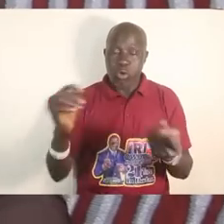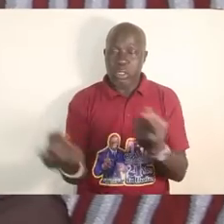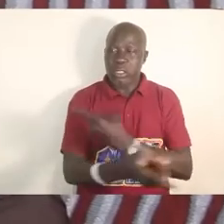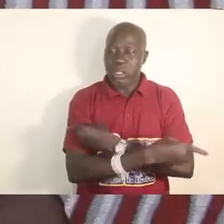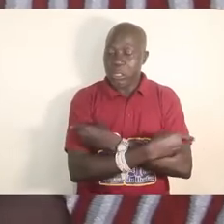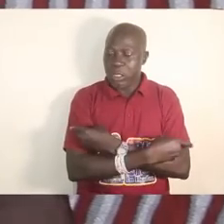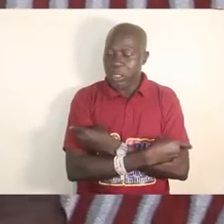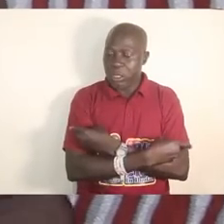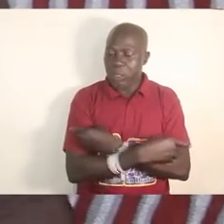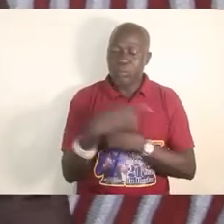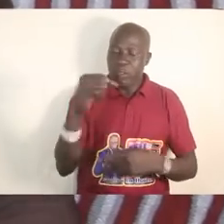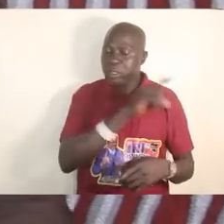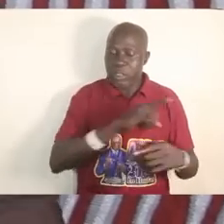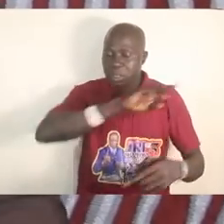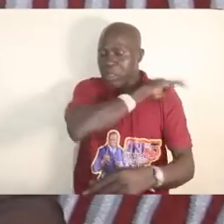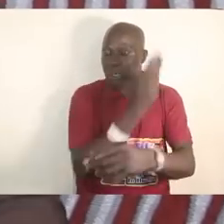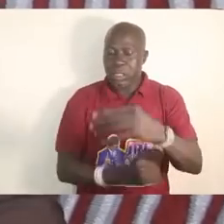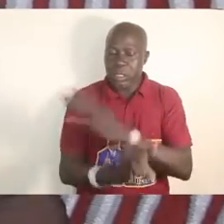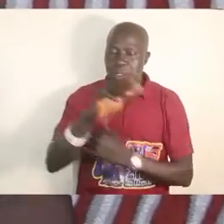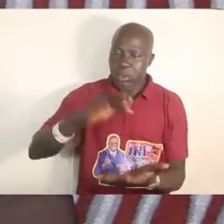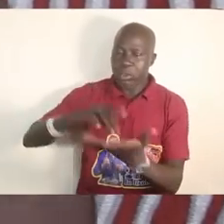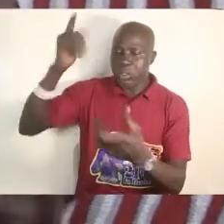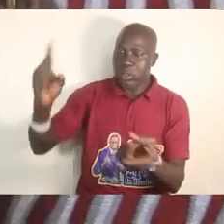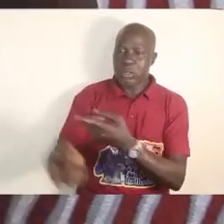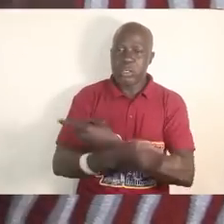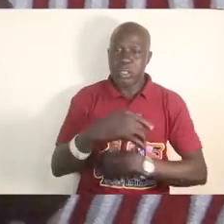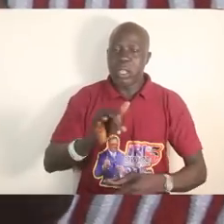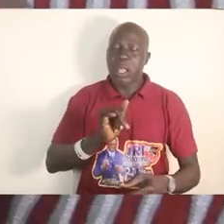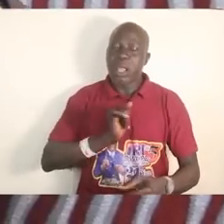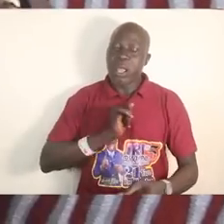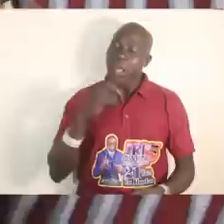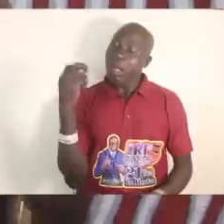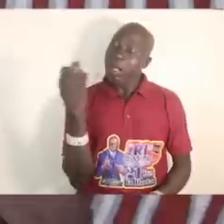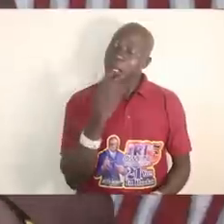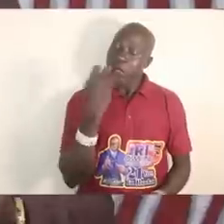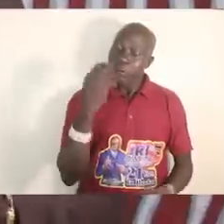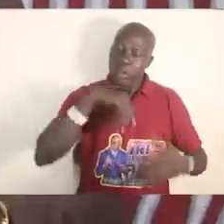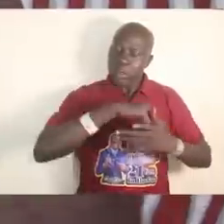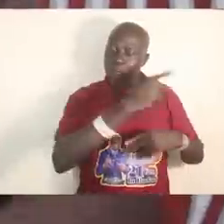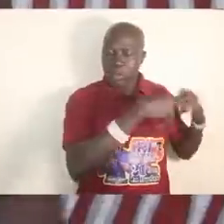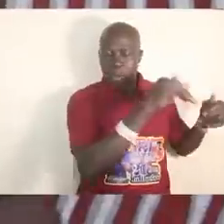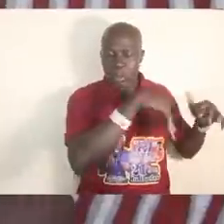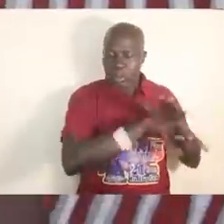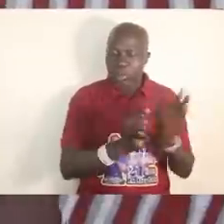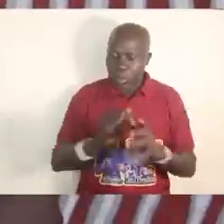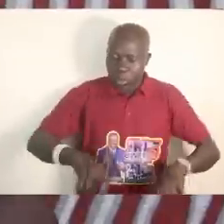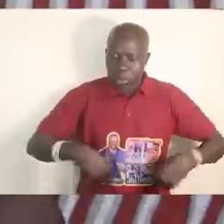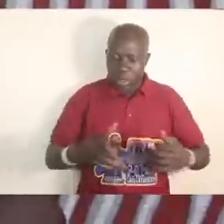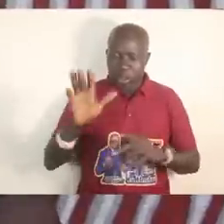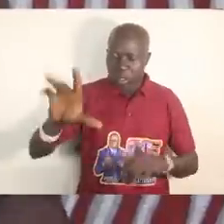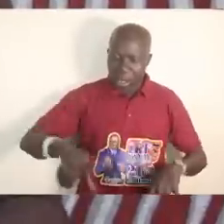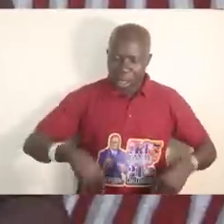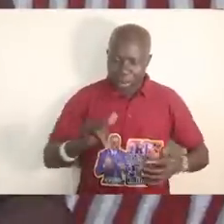this holy day, the glorious day. I pronounce your love as prophecy